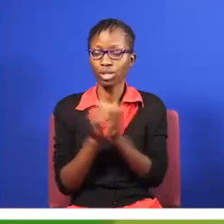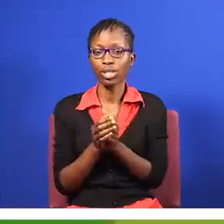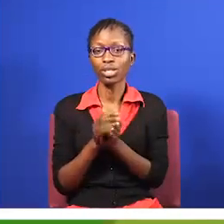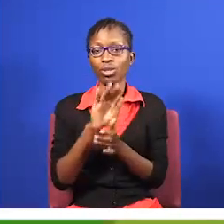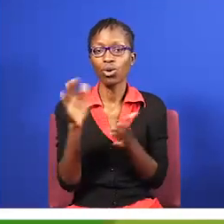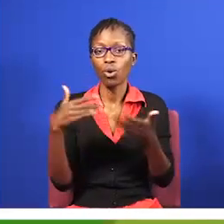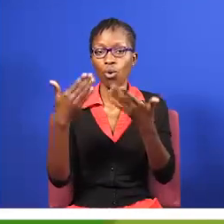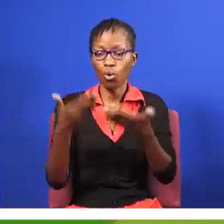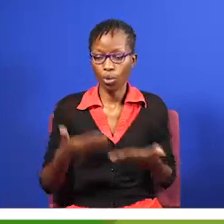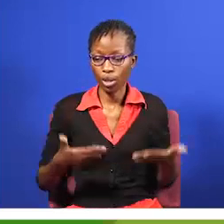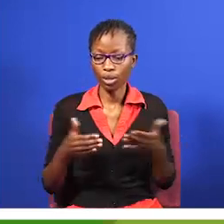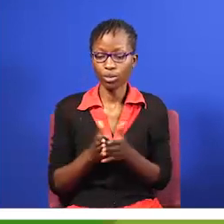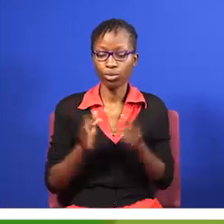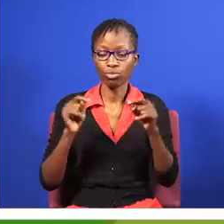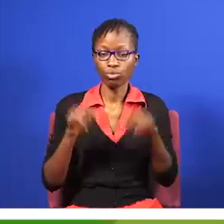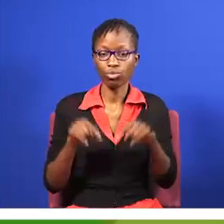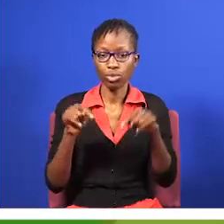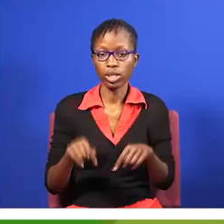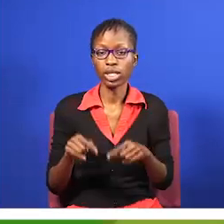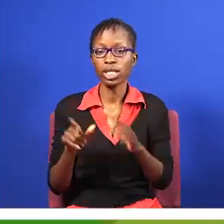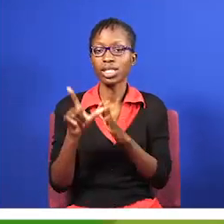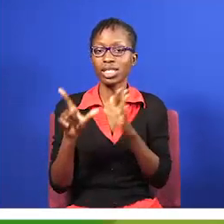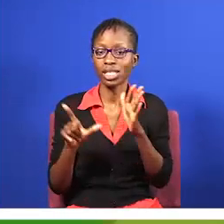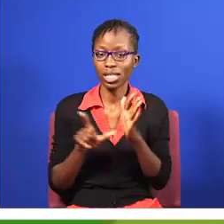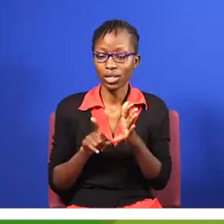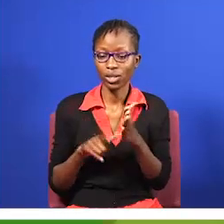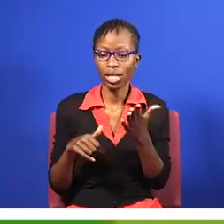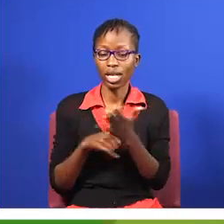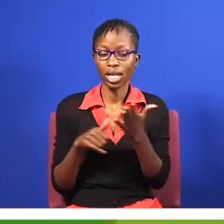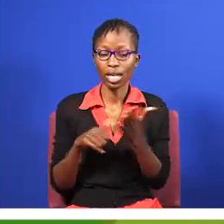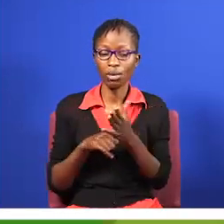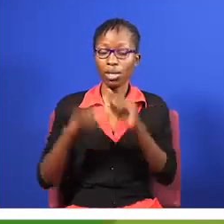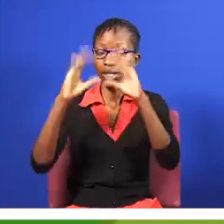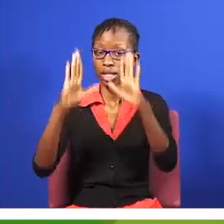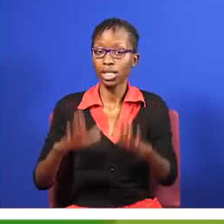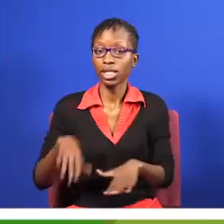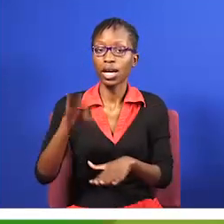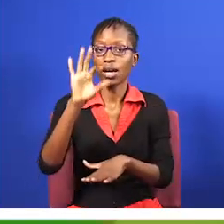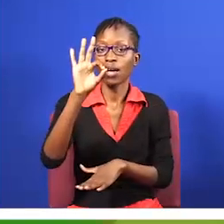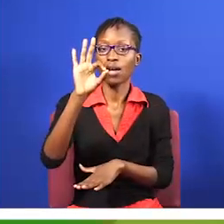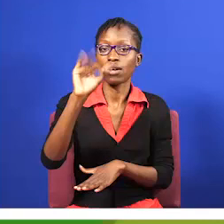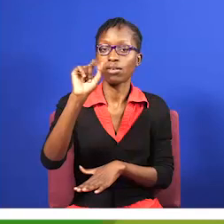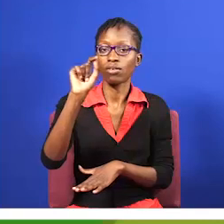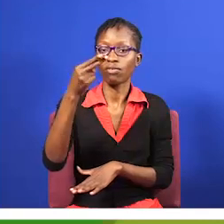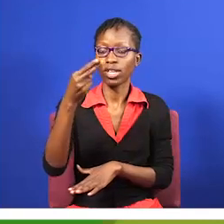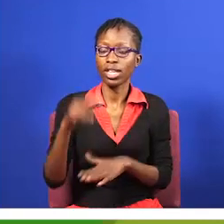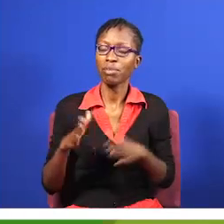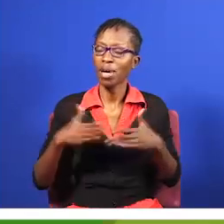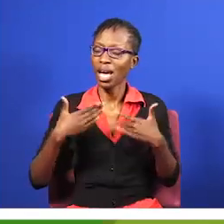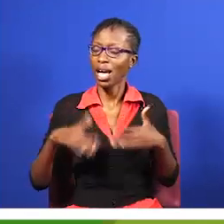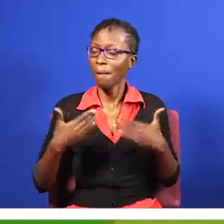You are so much welcome to our today's lesson. My name is Teacher Faith. I'm so